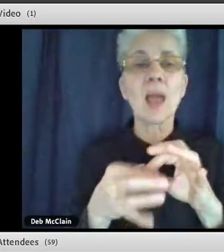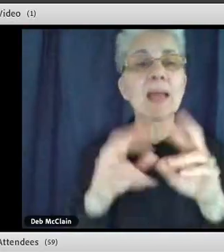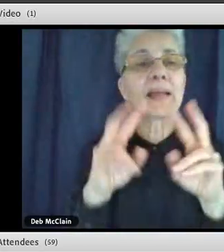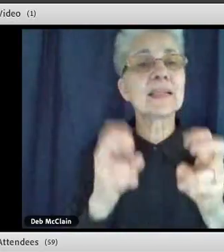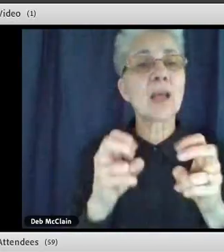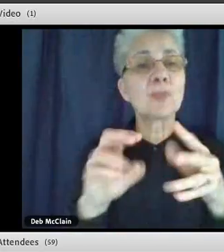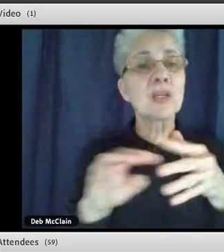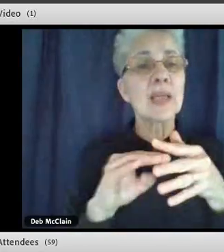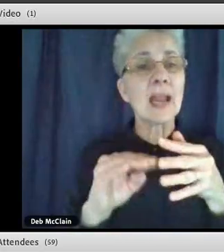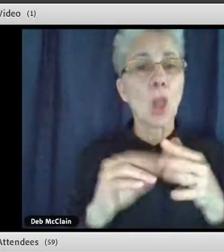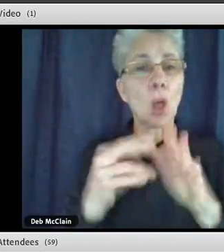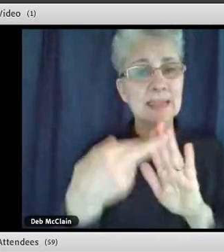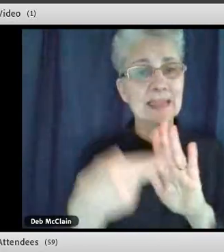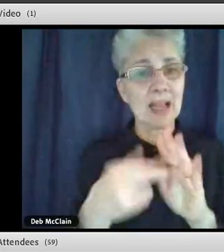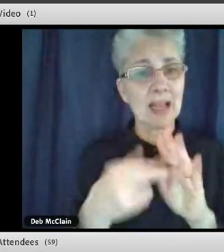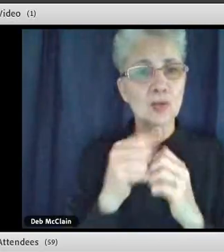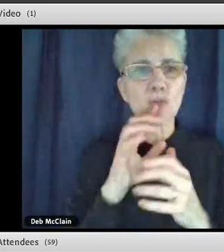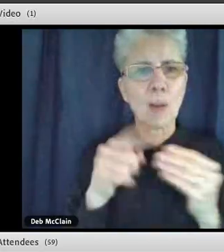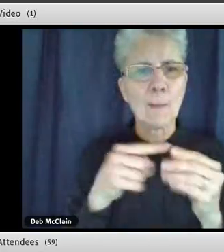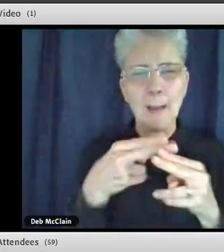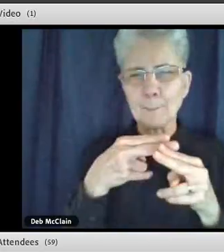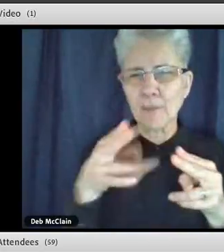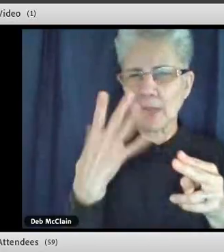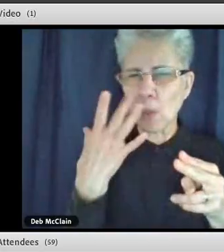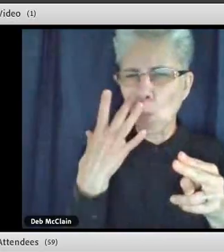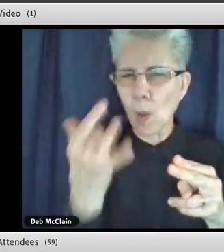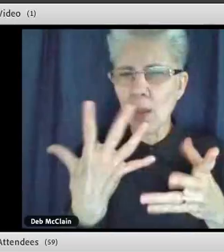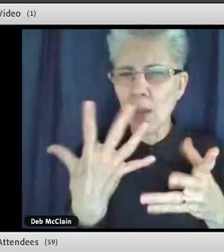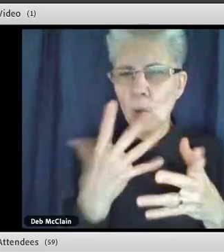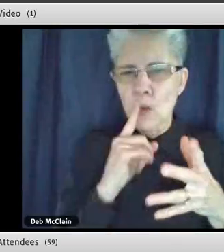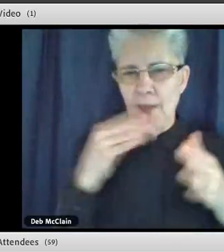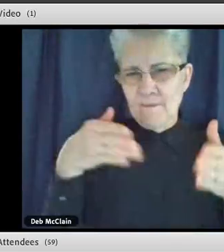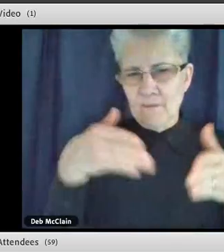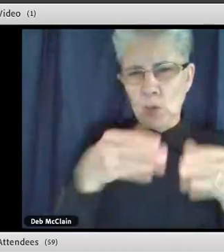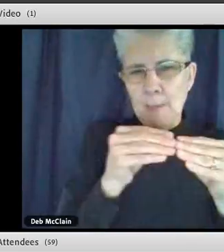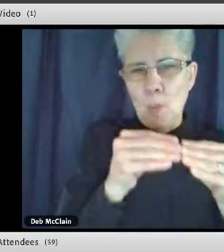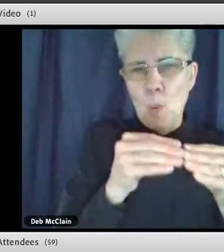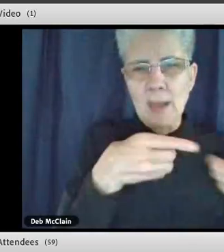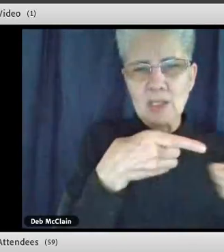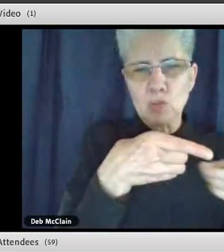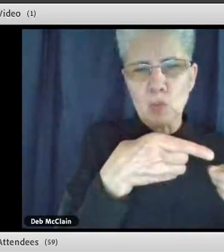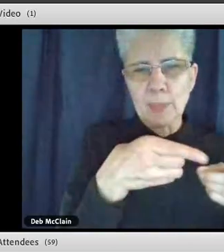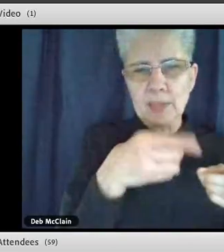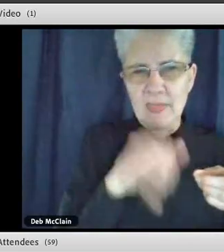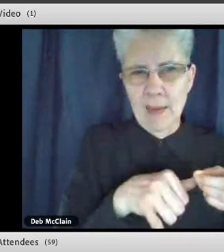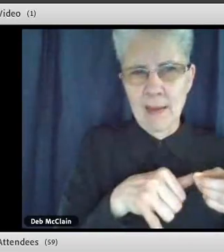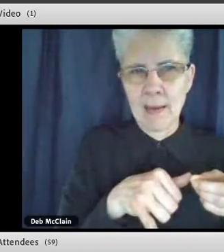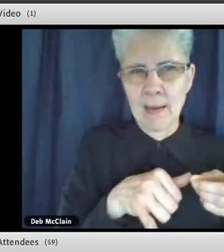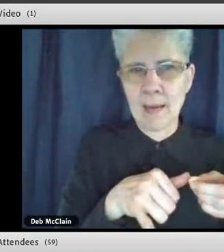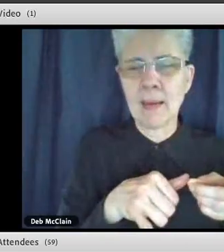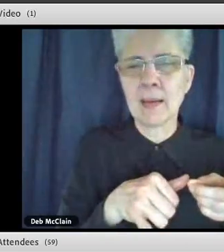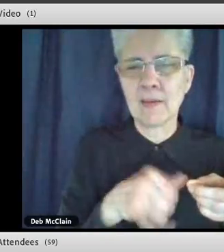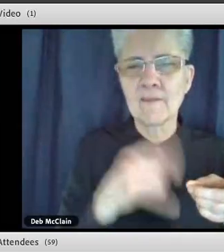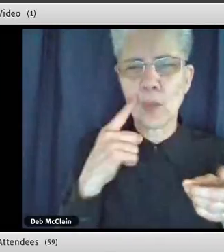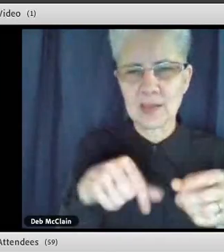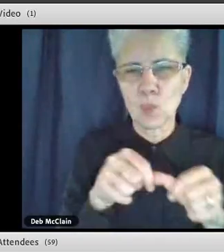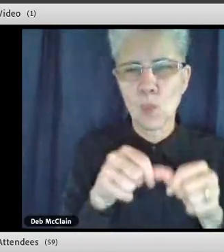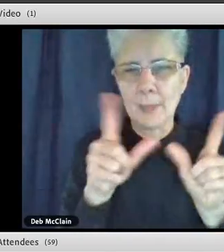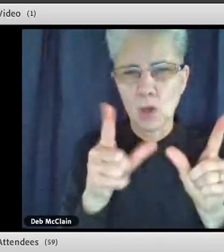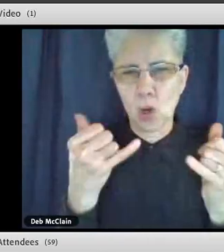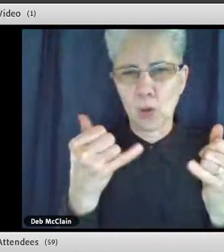going to talk about briefly because I wanted to really focus more on the descriptive standards for this webinar.